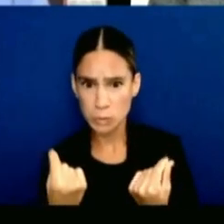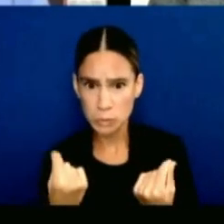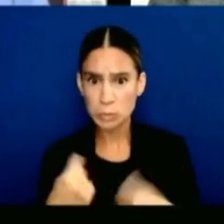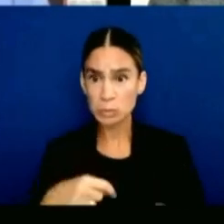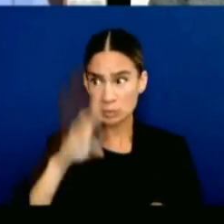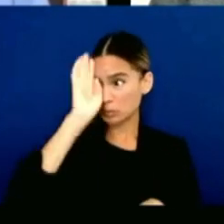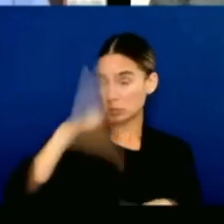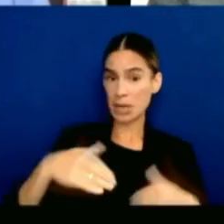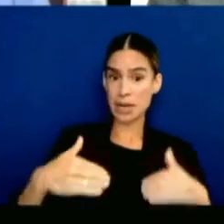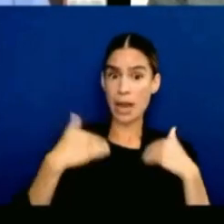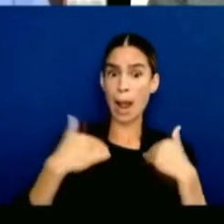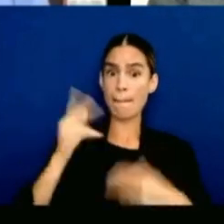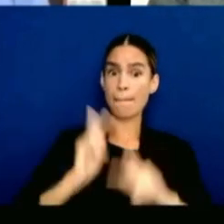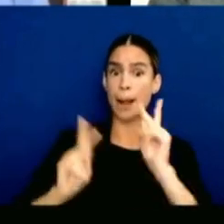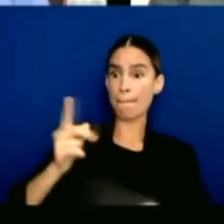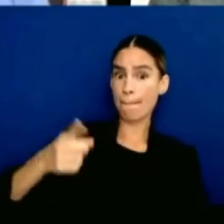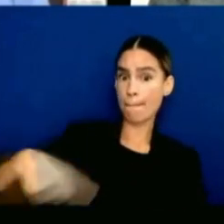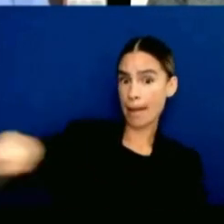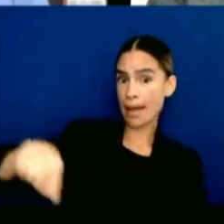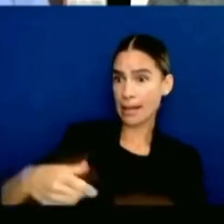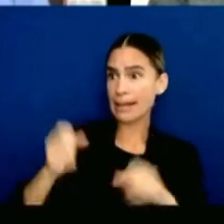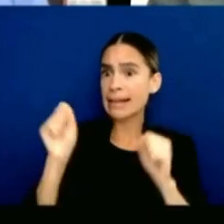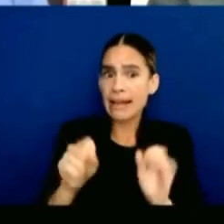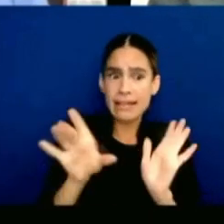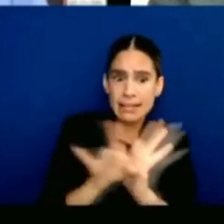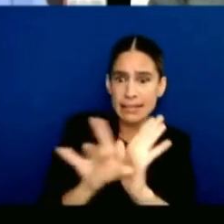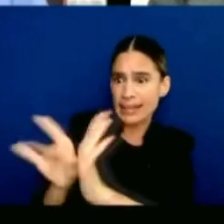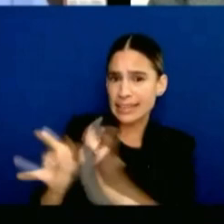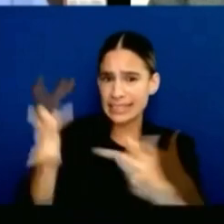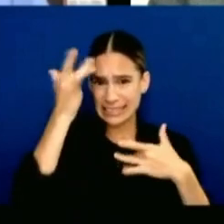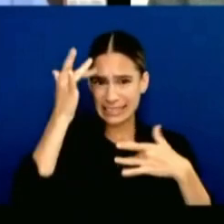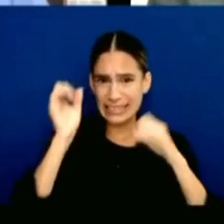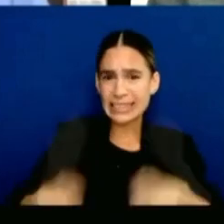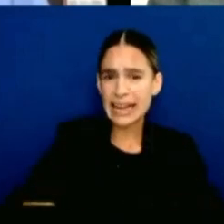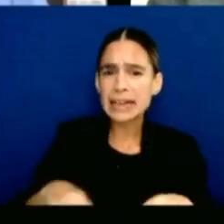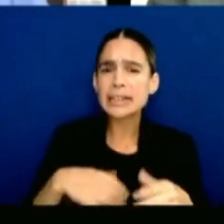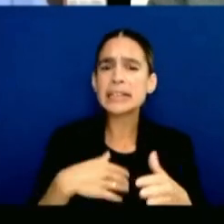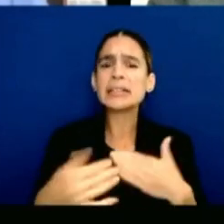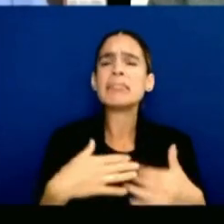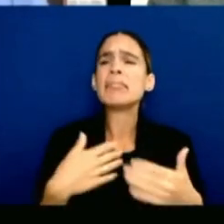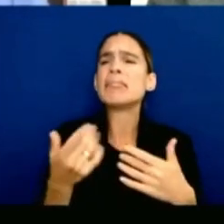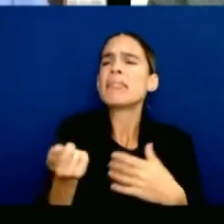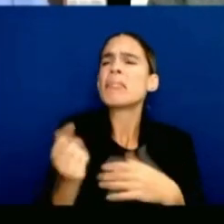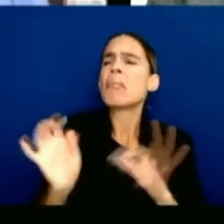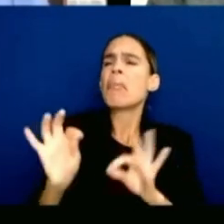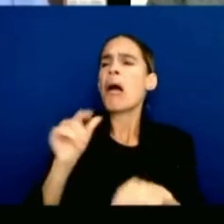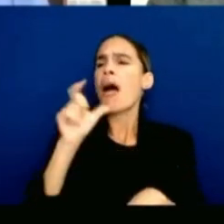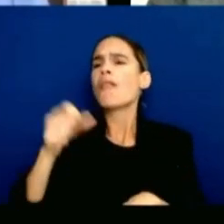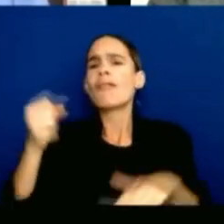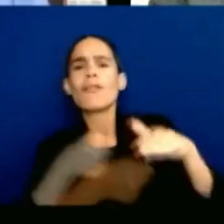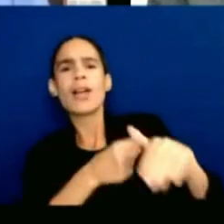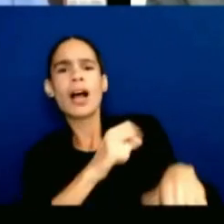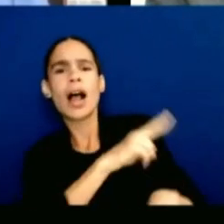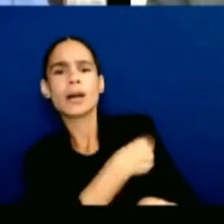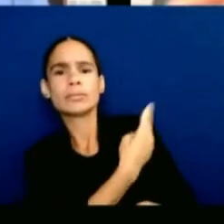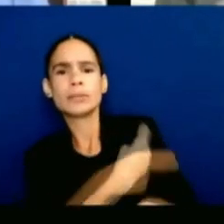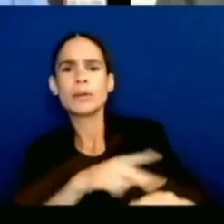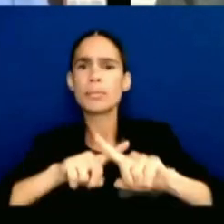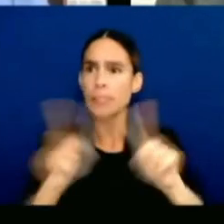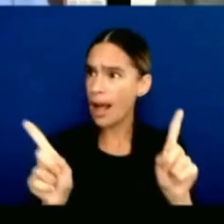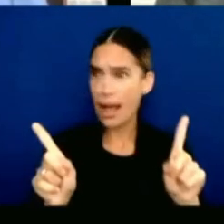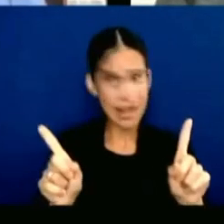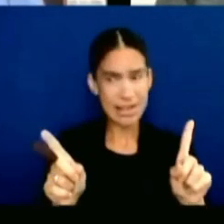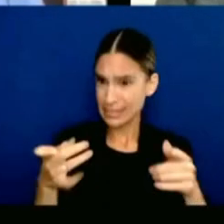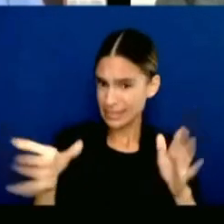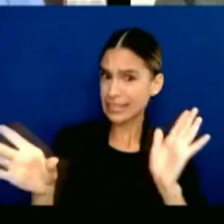get very sick, put them out of action for weeks at a time. The other thing is they should not think that even if